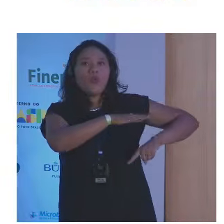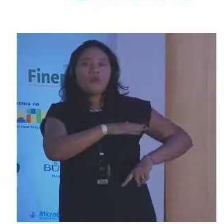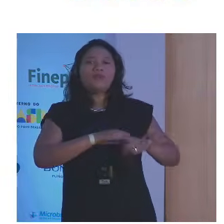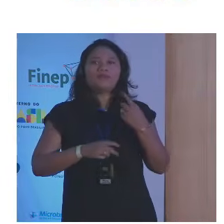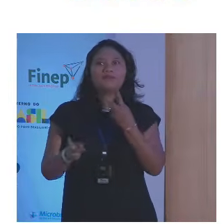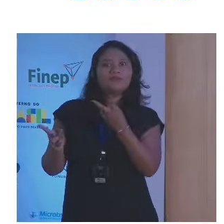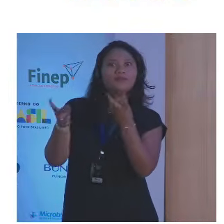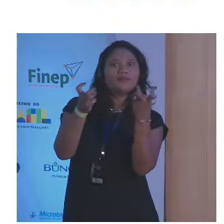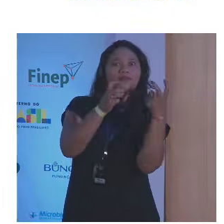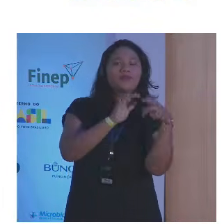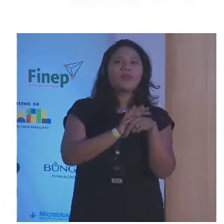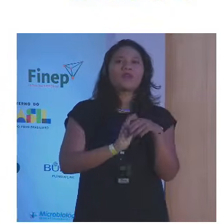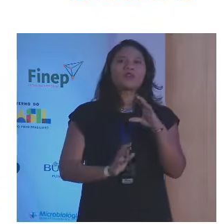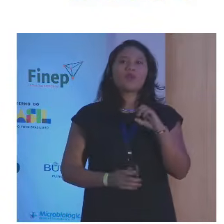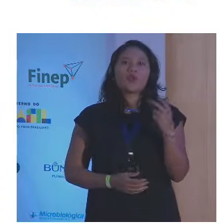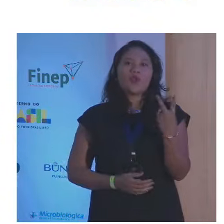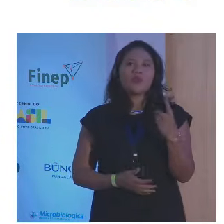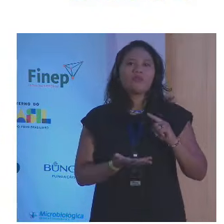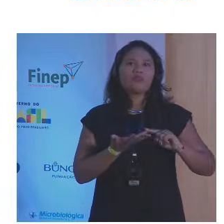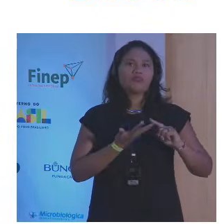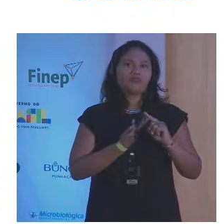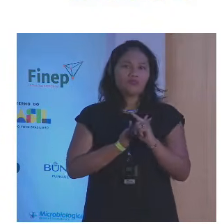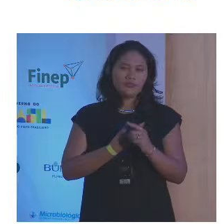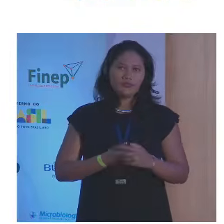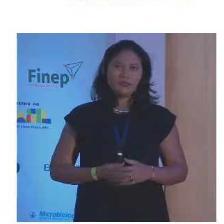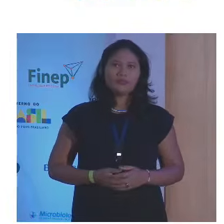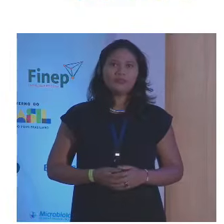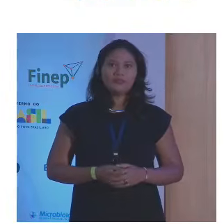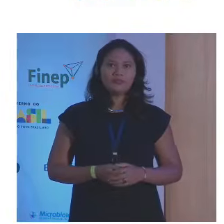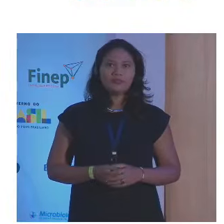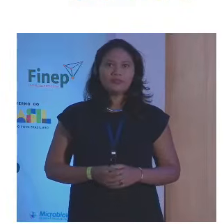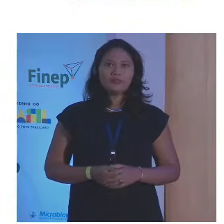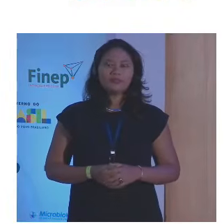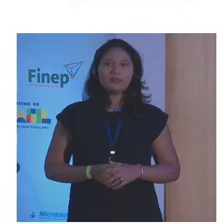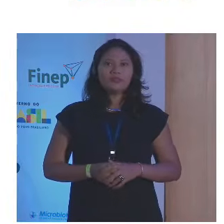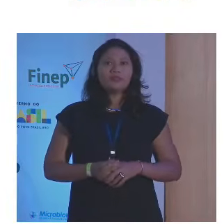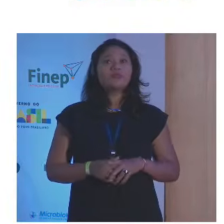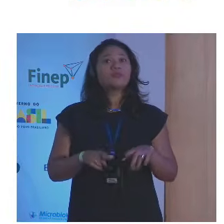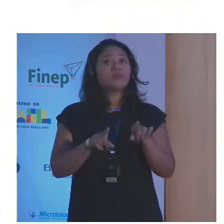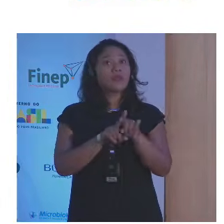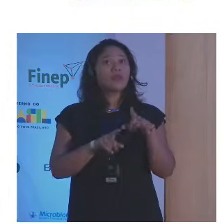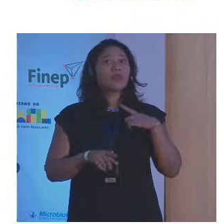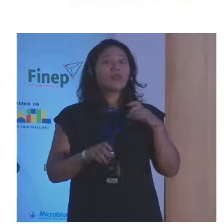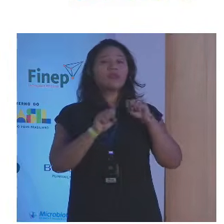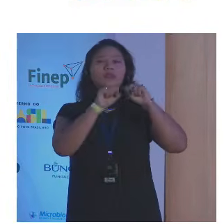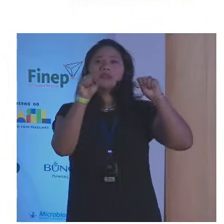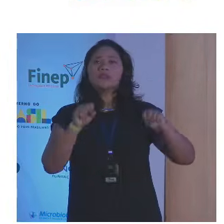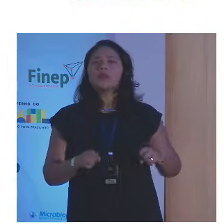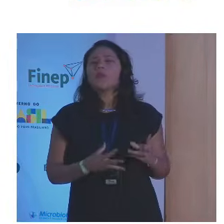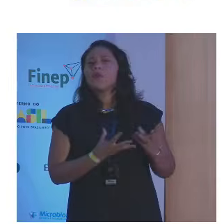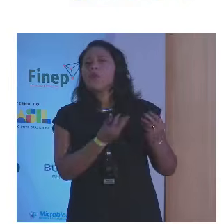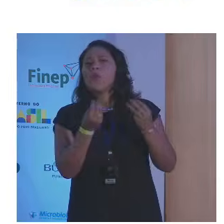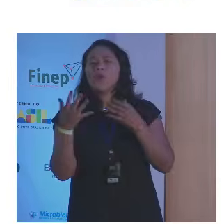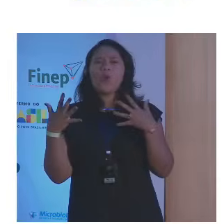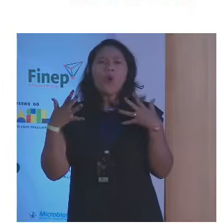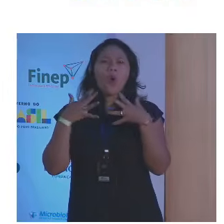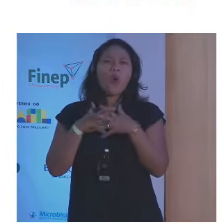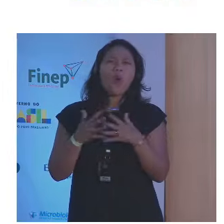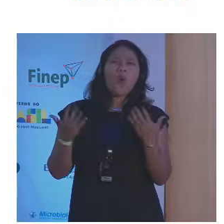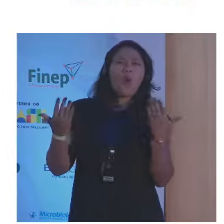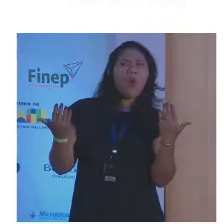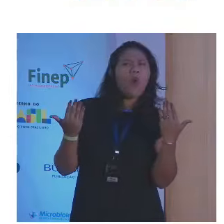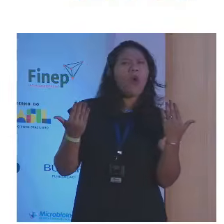primary production, and other things. And we have equipped the different systems in the world with this, comparing all the things,